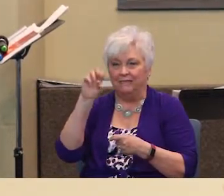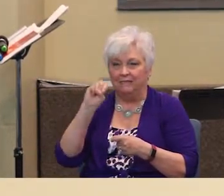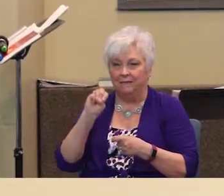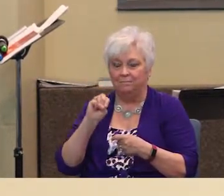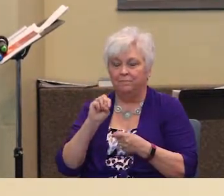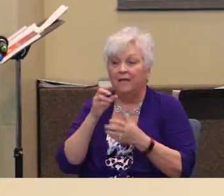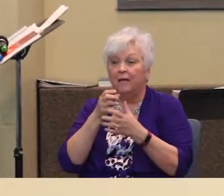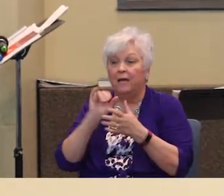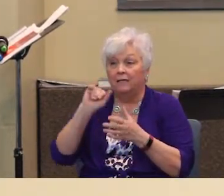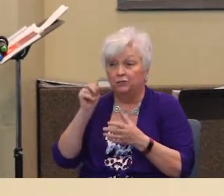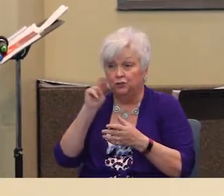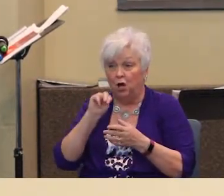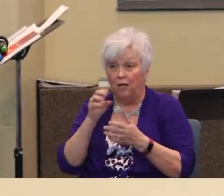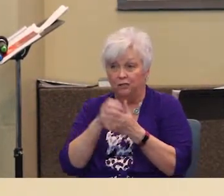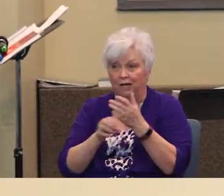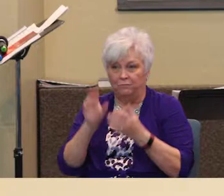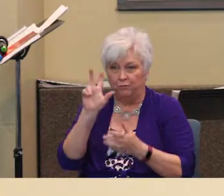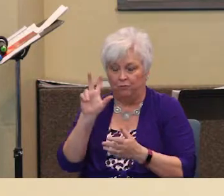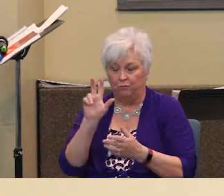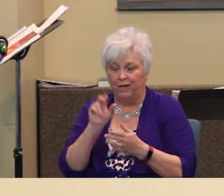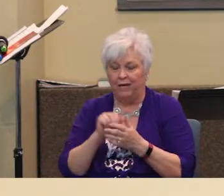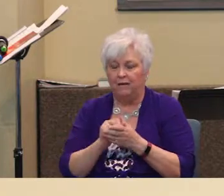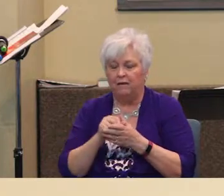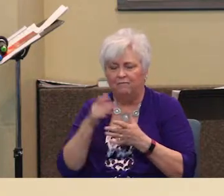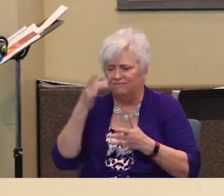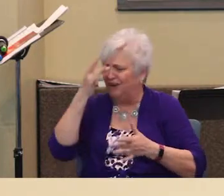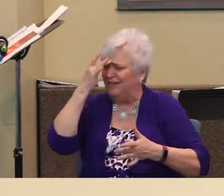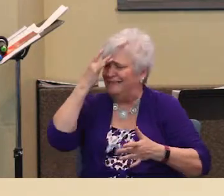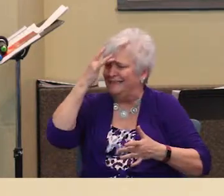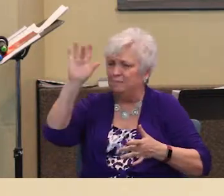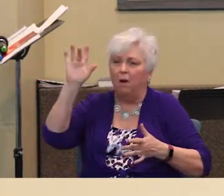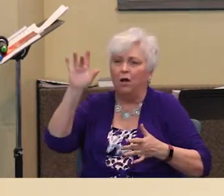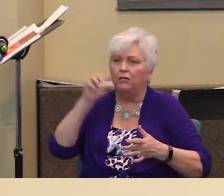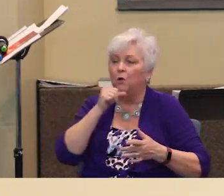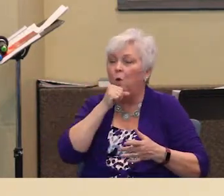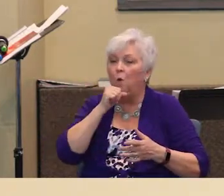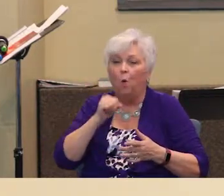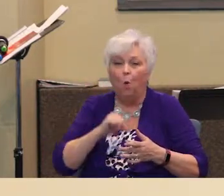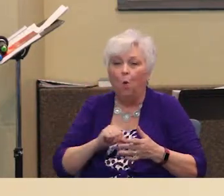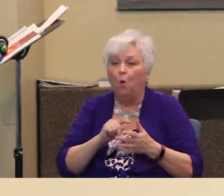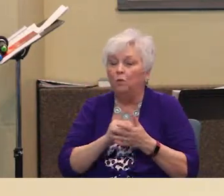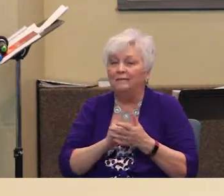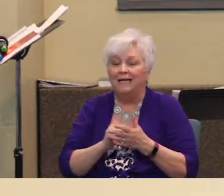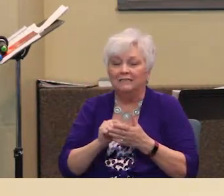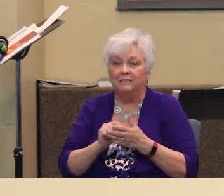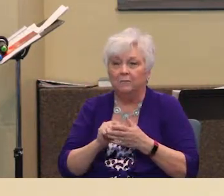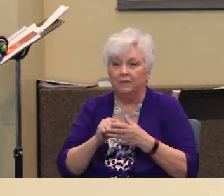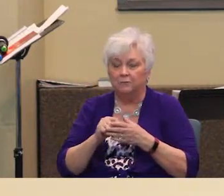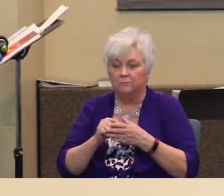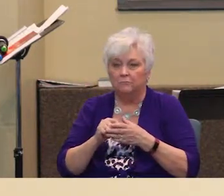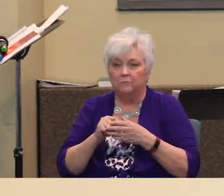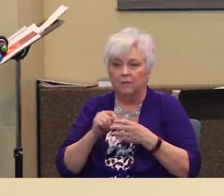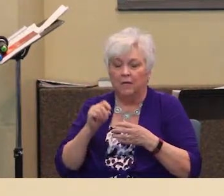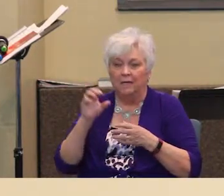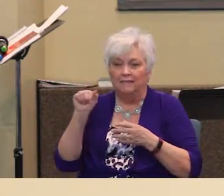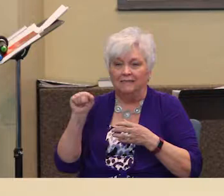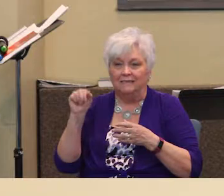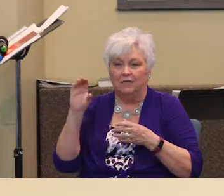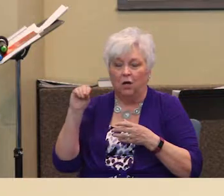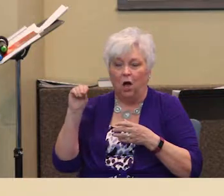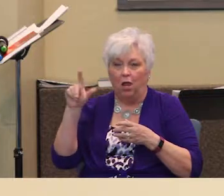brilliant, probably Old Testament scholar. And he came up to Jesus and he said, what must I do to be